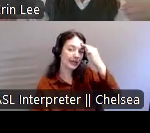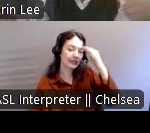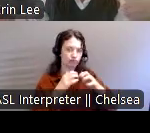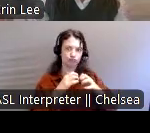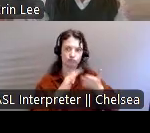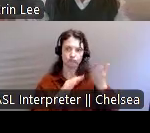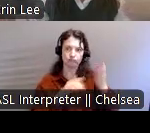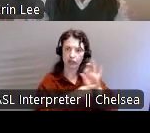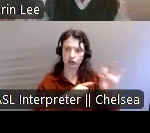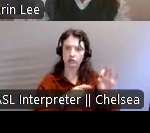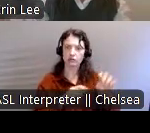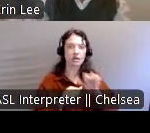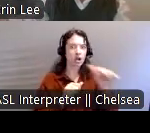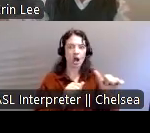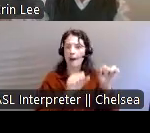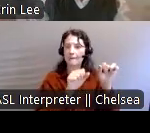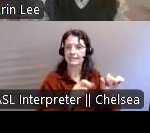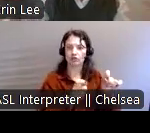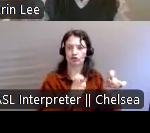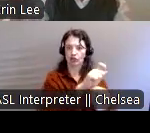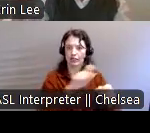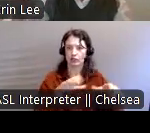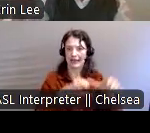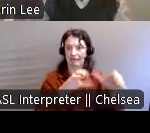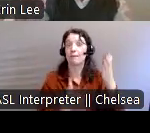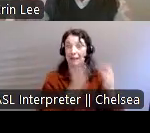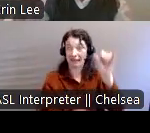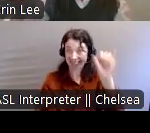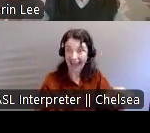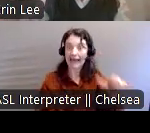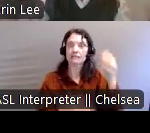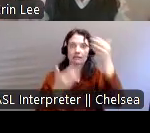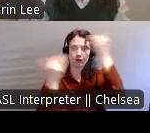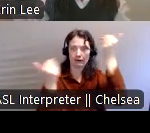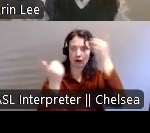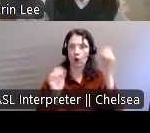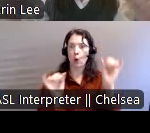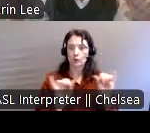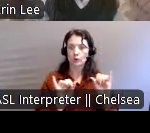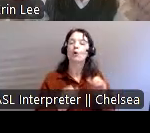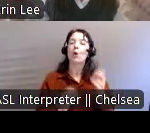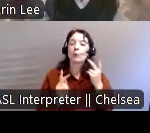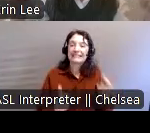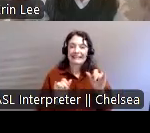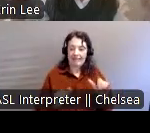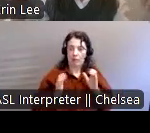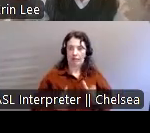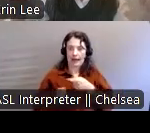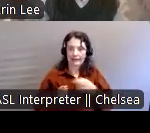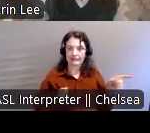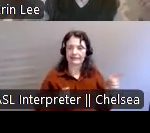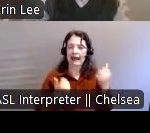escalated potential change in behavior that often happens with patients who are experiencing memory